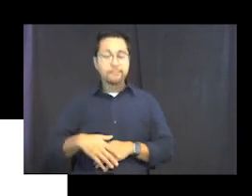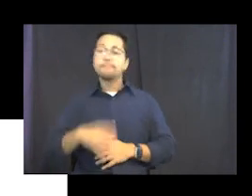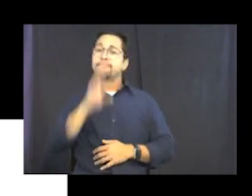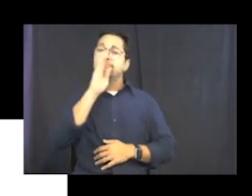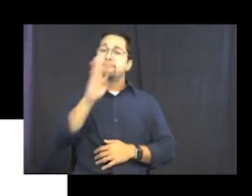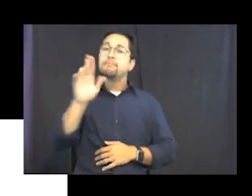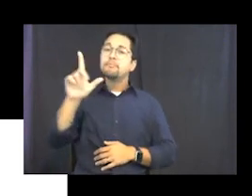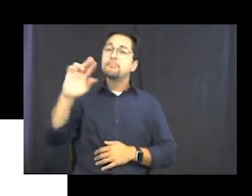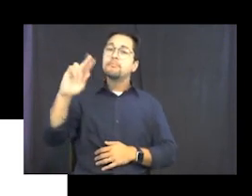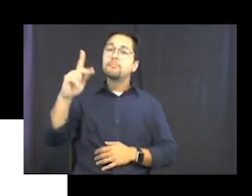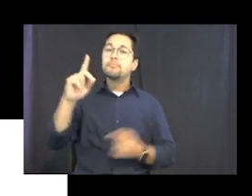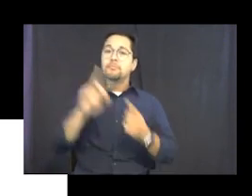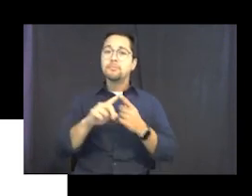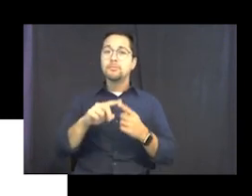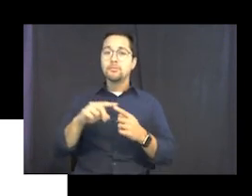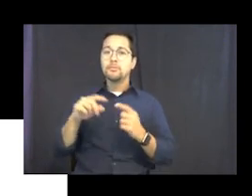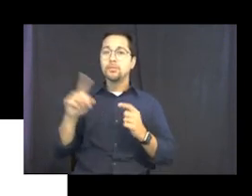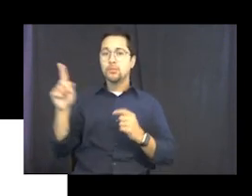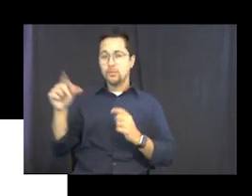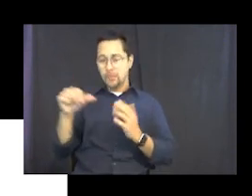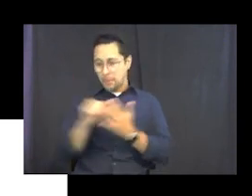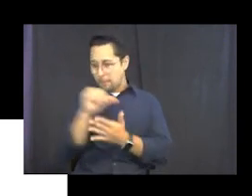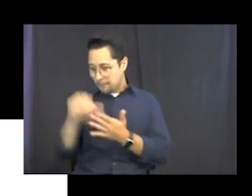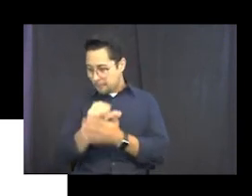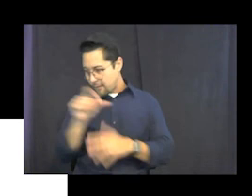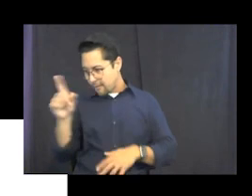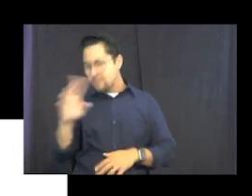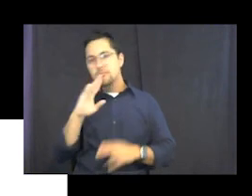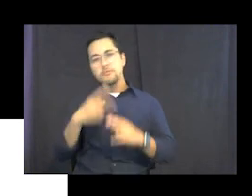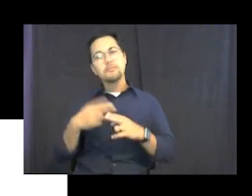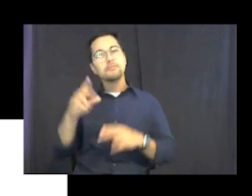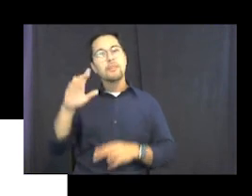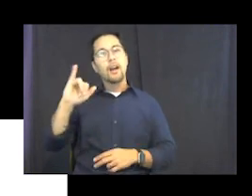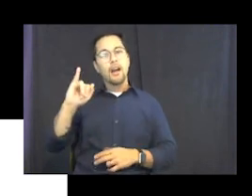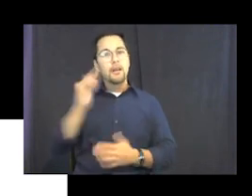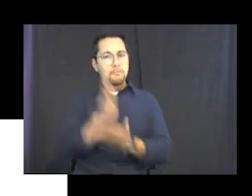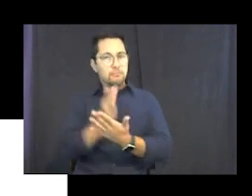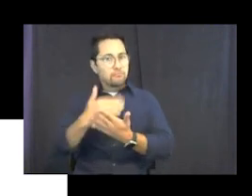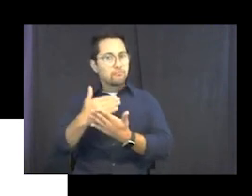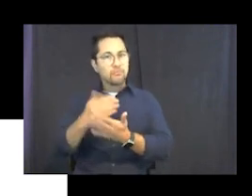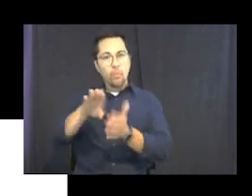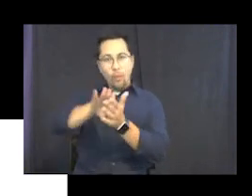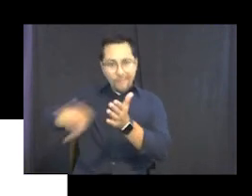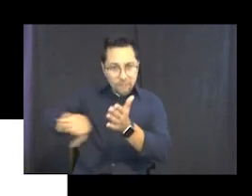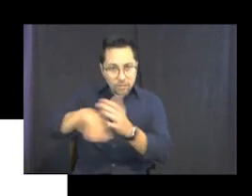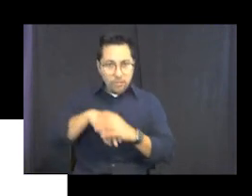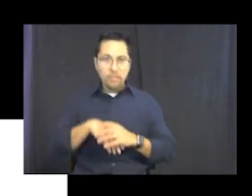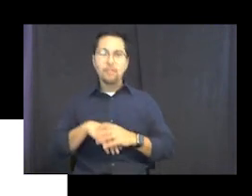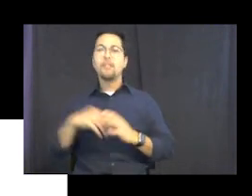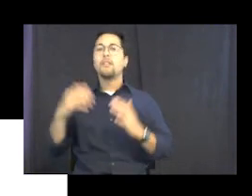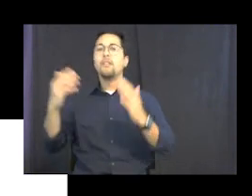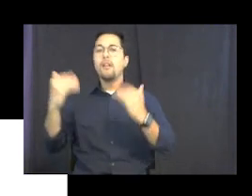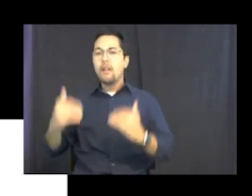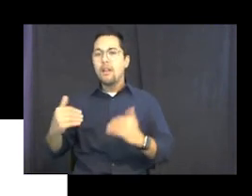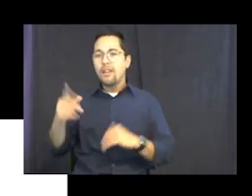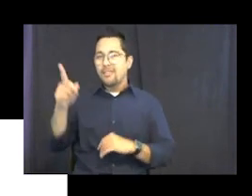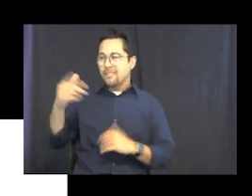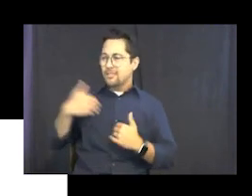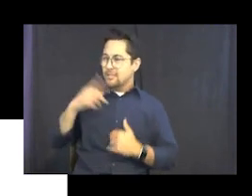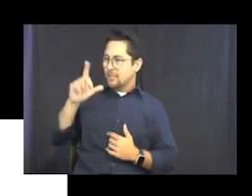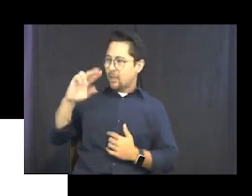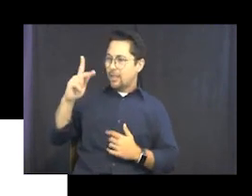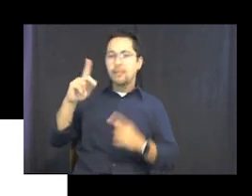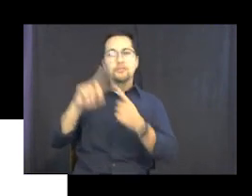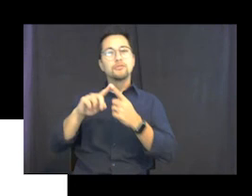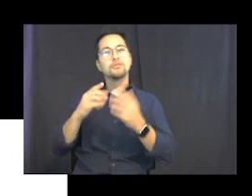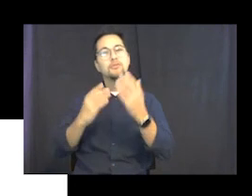link to the page that talks about the iBudget waiver, and has a link to the